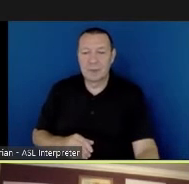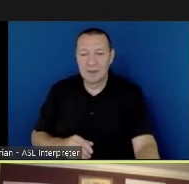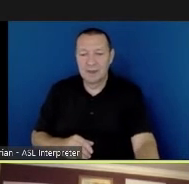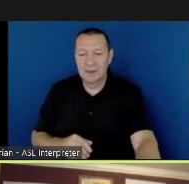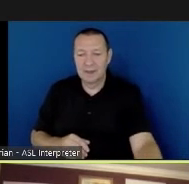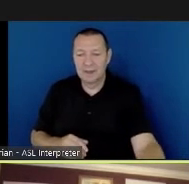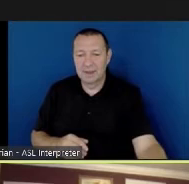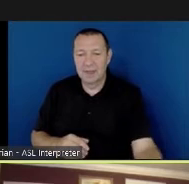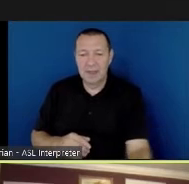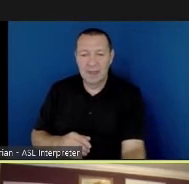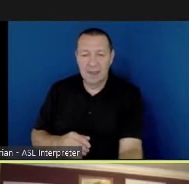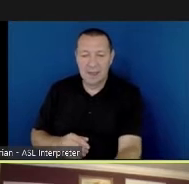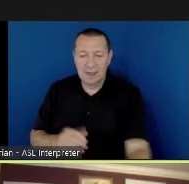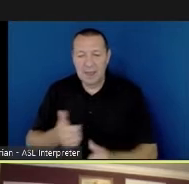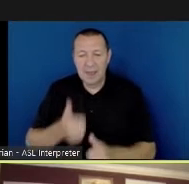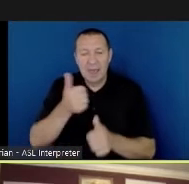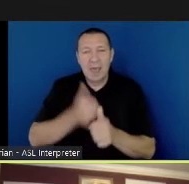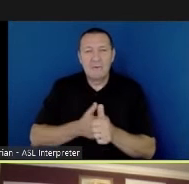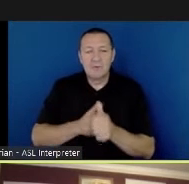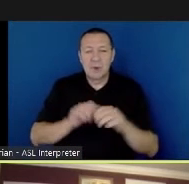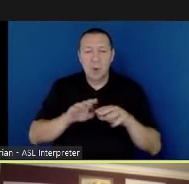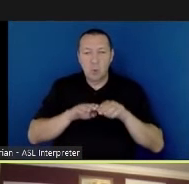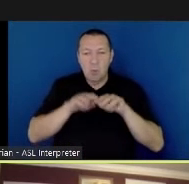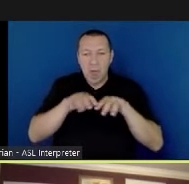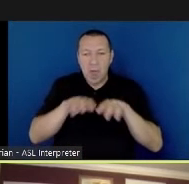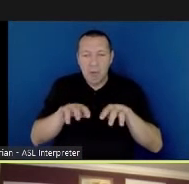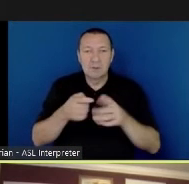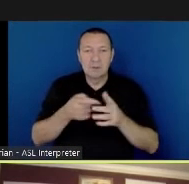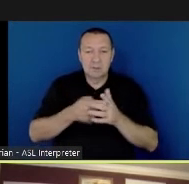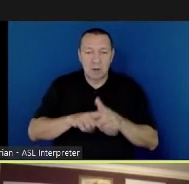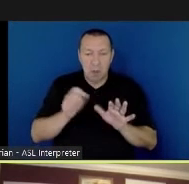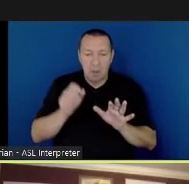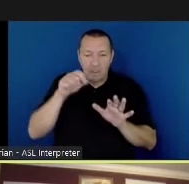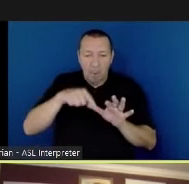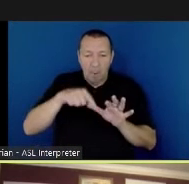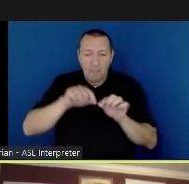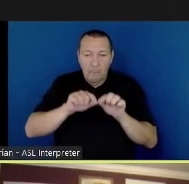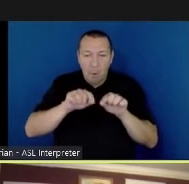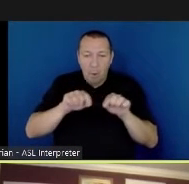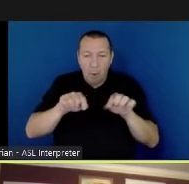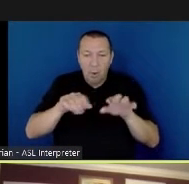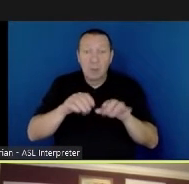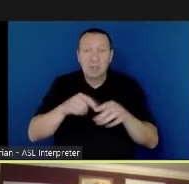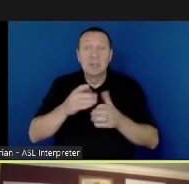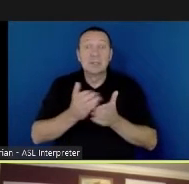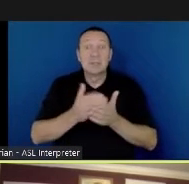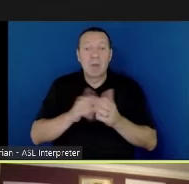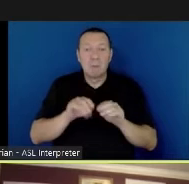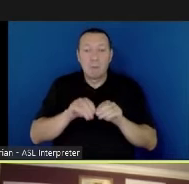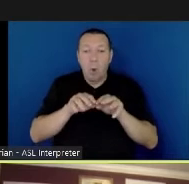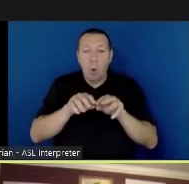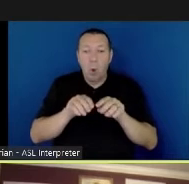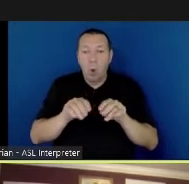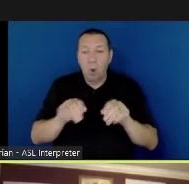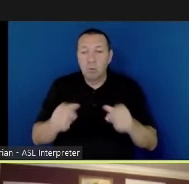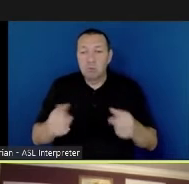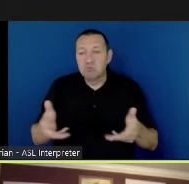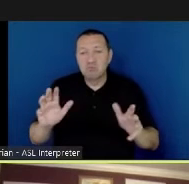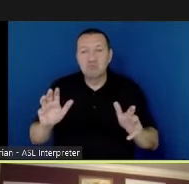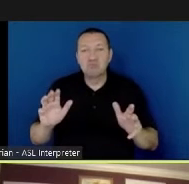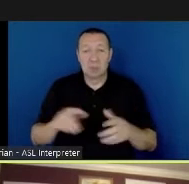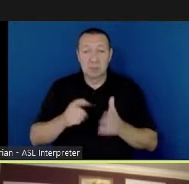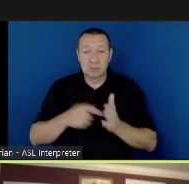a ripple. Some ripples disappear, others become tidal waves. So too with